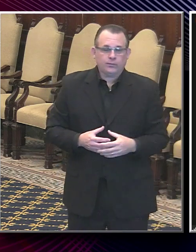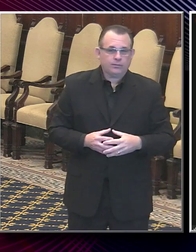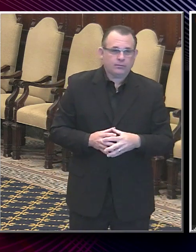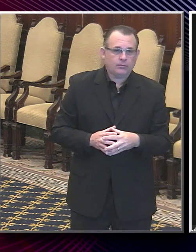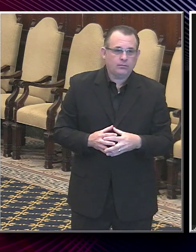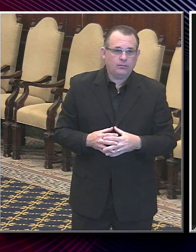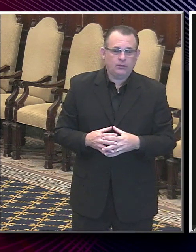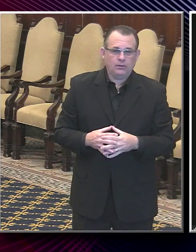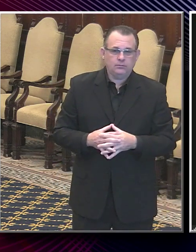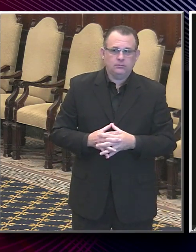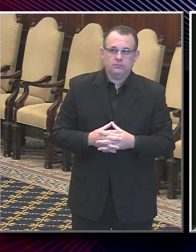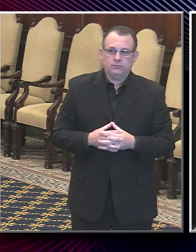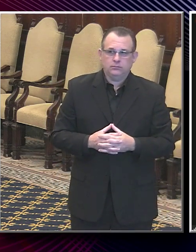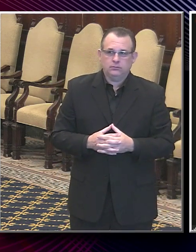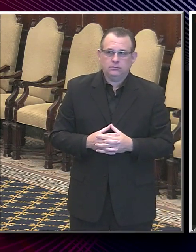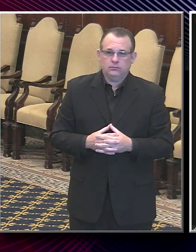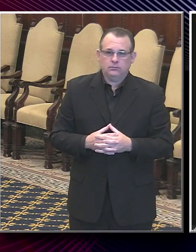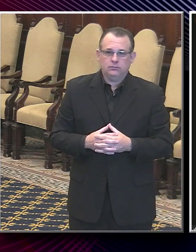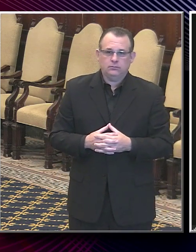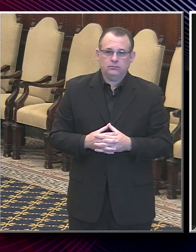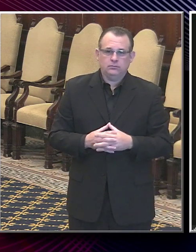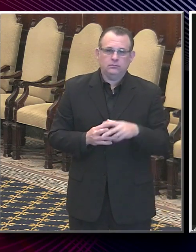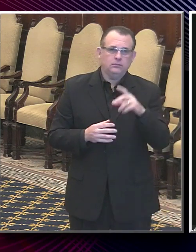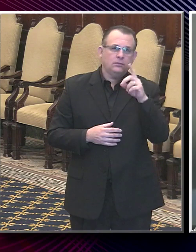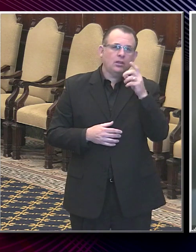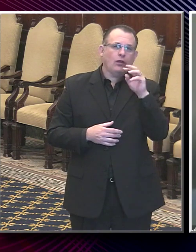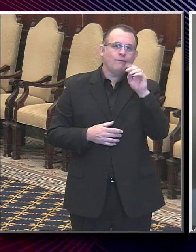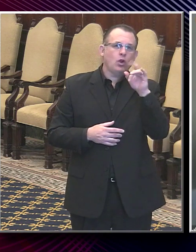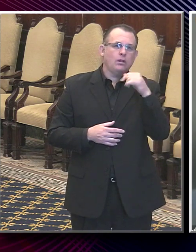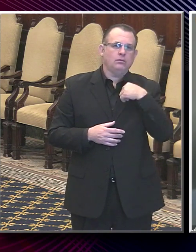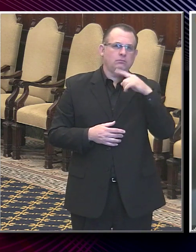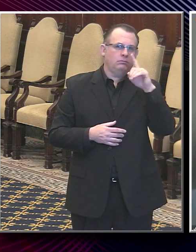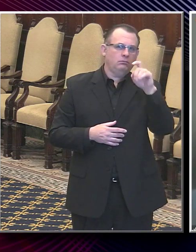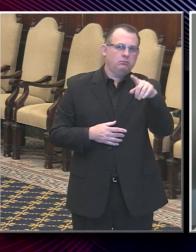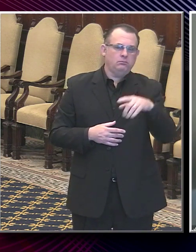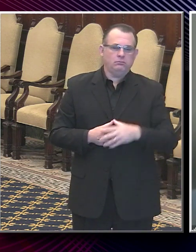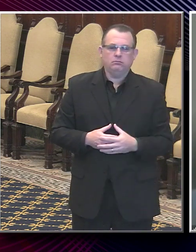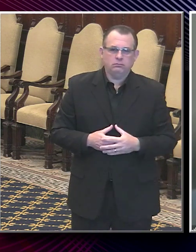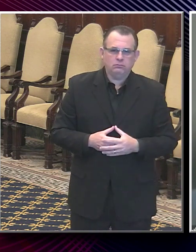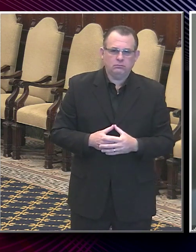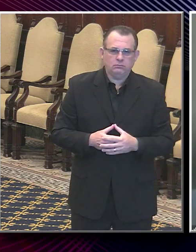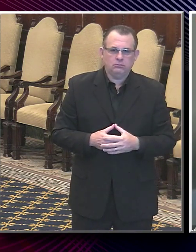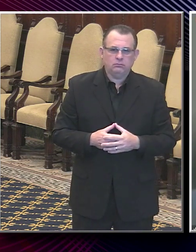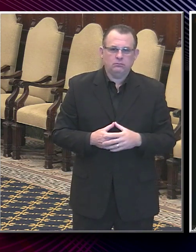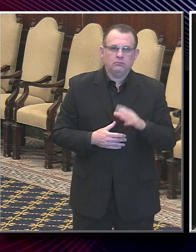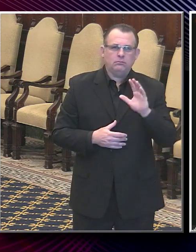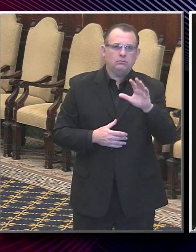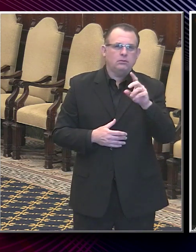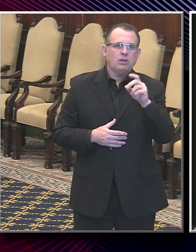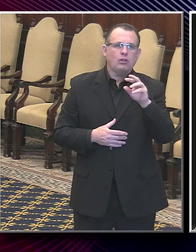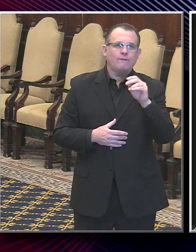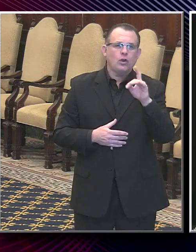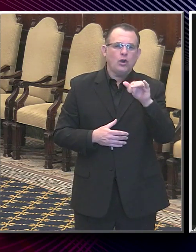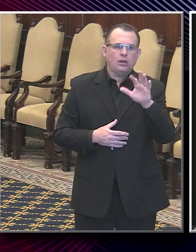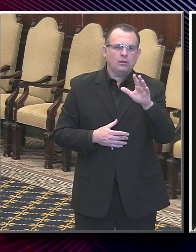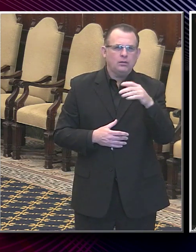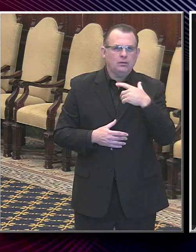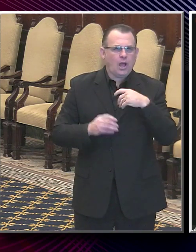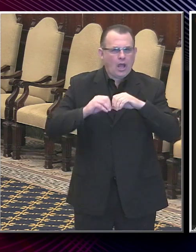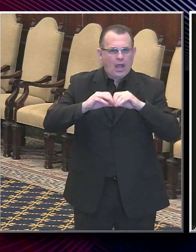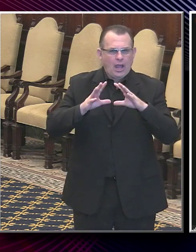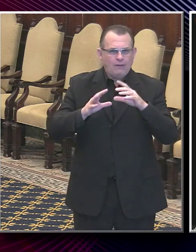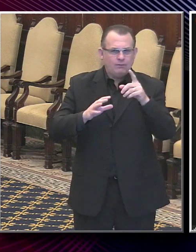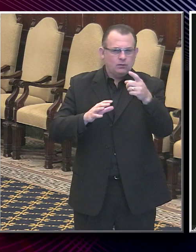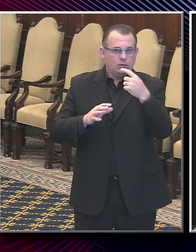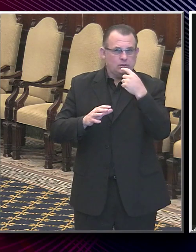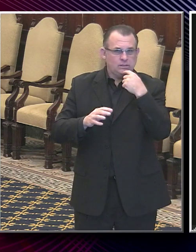I'm sorry, real quickly for Dr. Farley. Oh. Dr. Farley, you've obviously said that in a few days you're going to